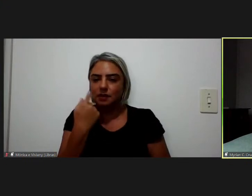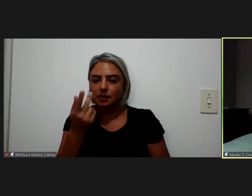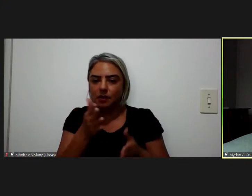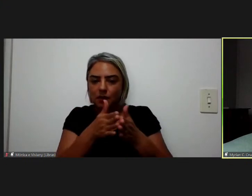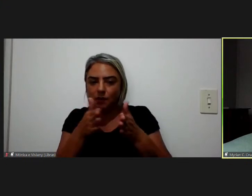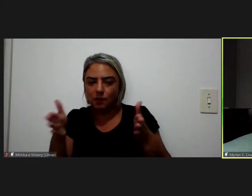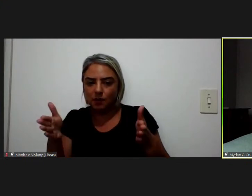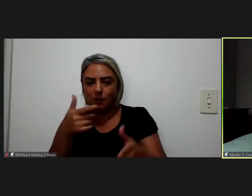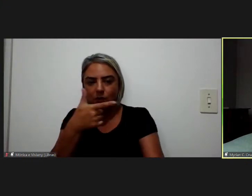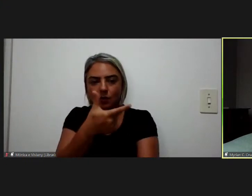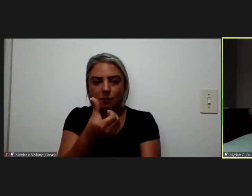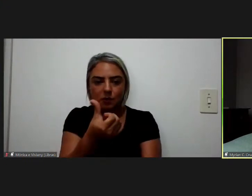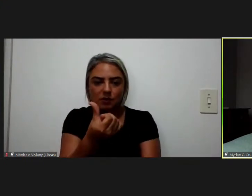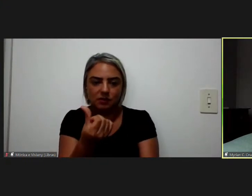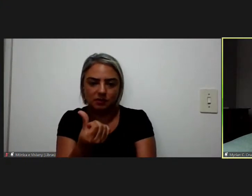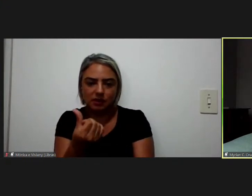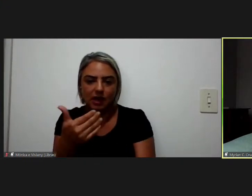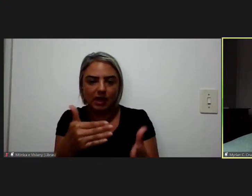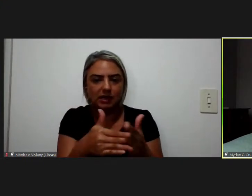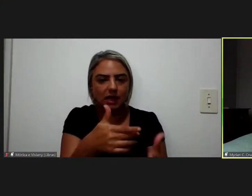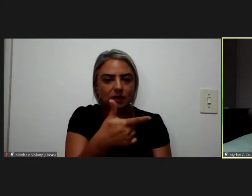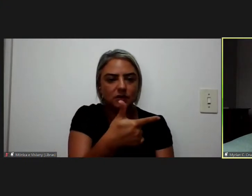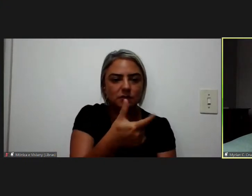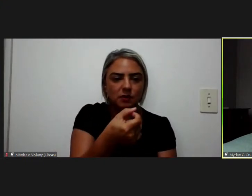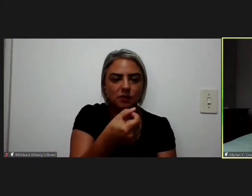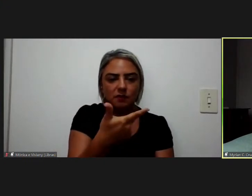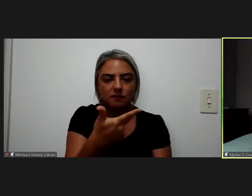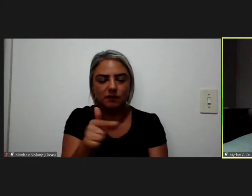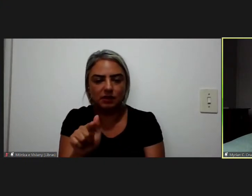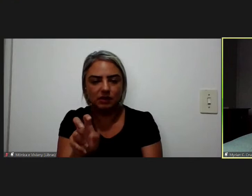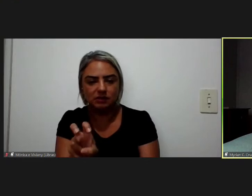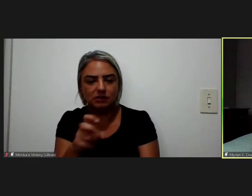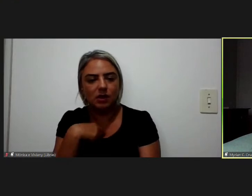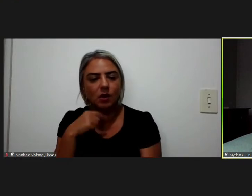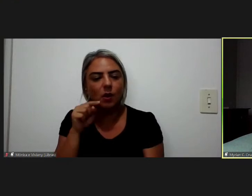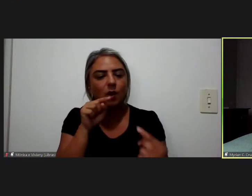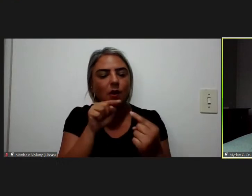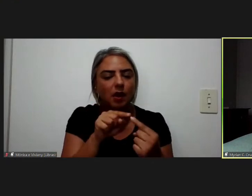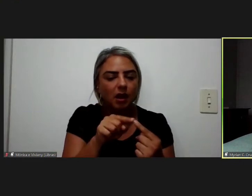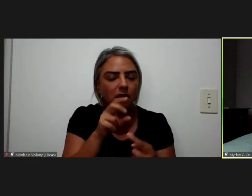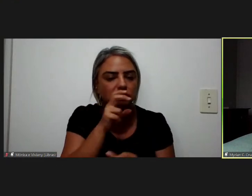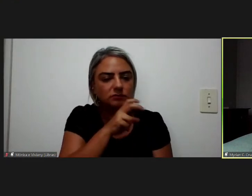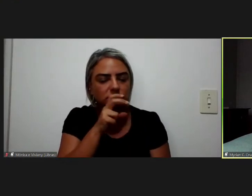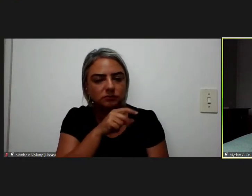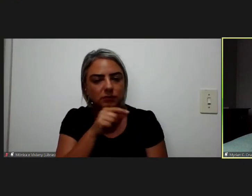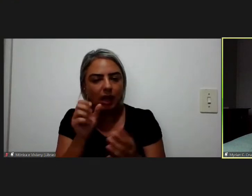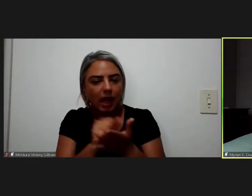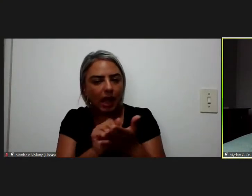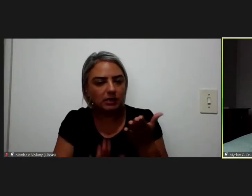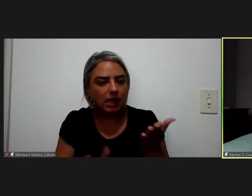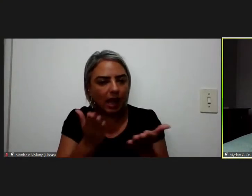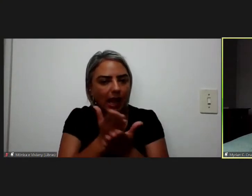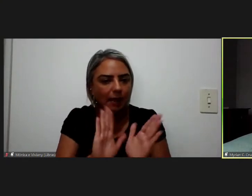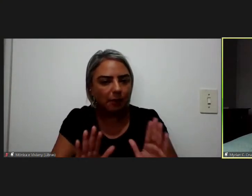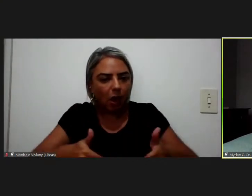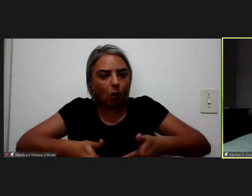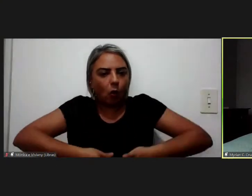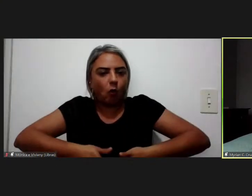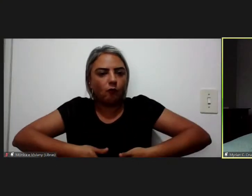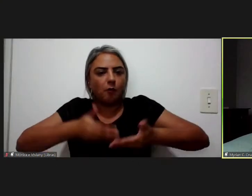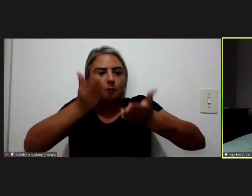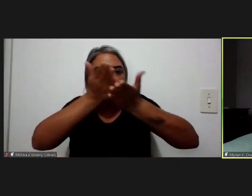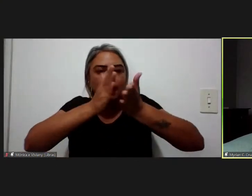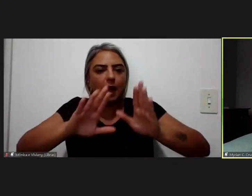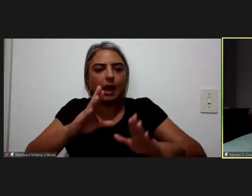decade on food and nutrition in 2016 to 2025, talking about the intensification to end